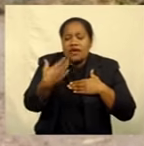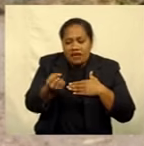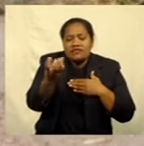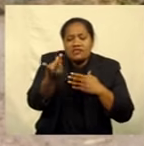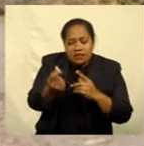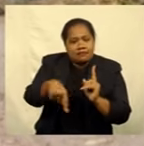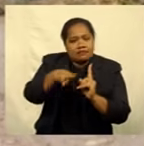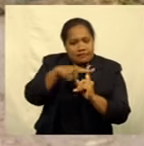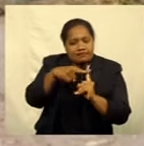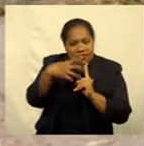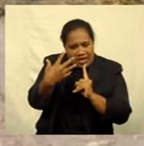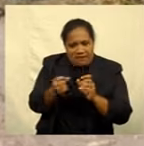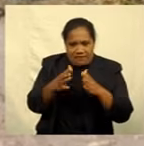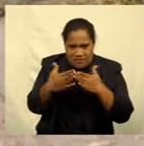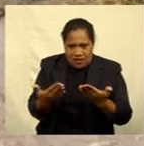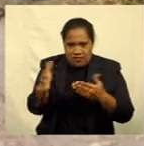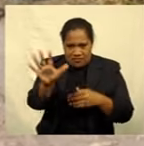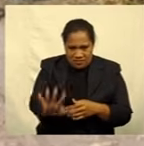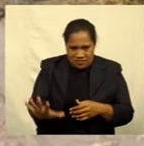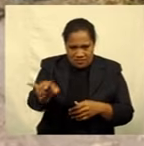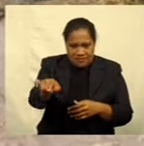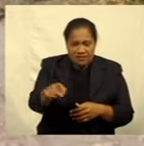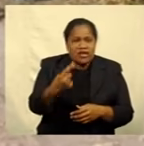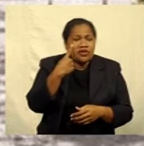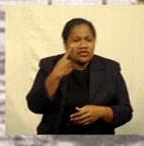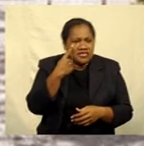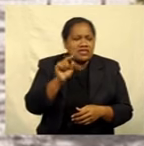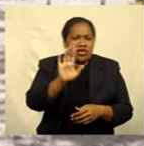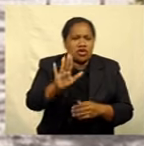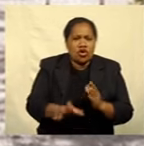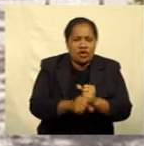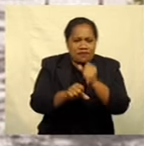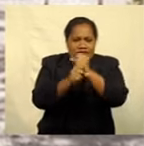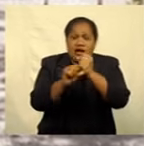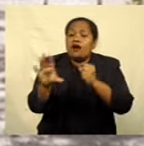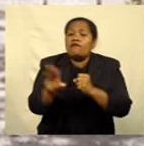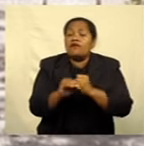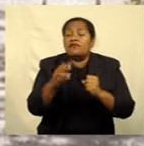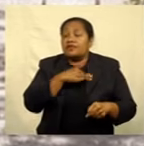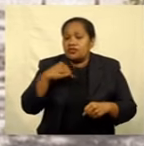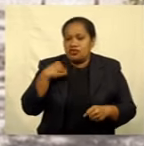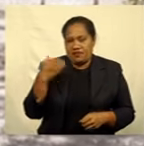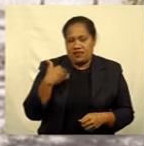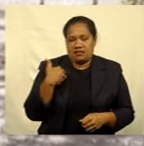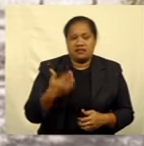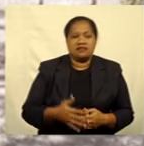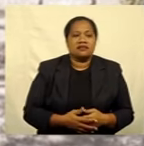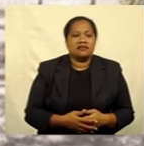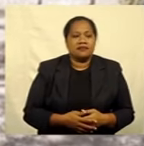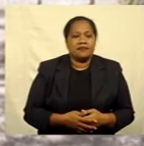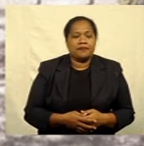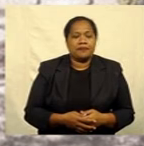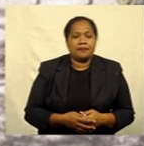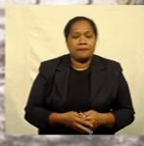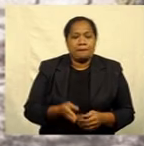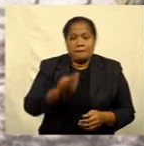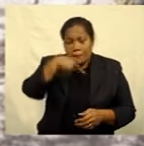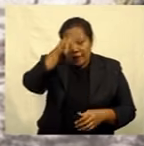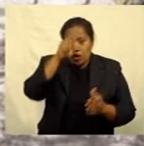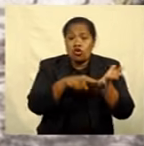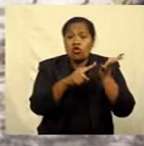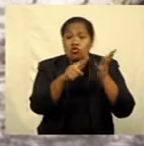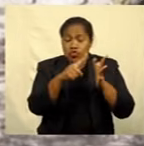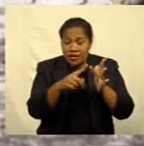in the province now, as you can see on your daily update from the Ministry of Health Board. The Rokotui is encouraging people in